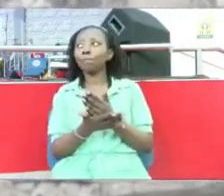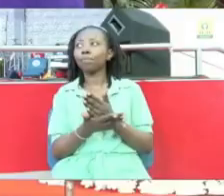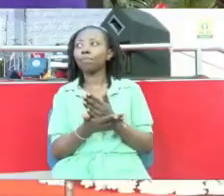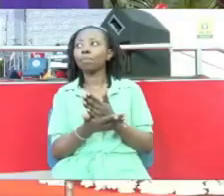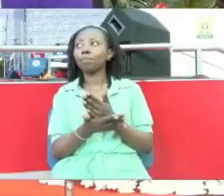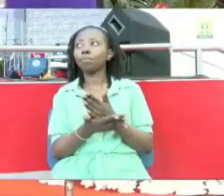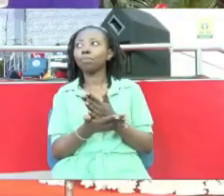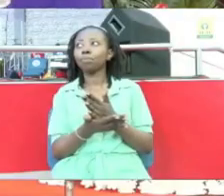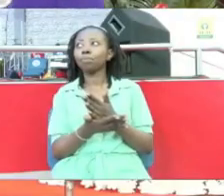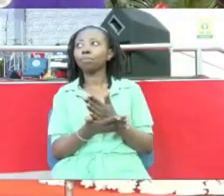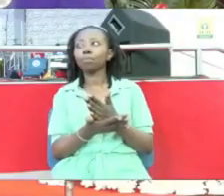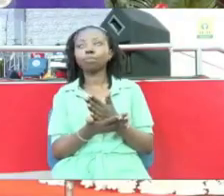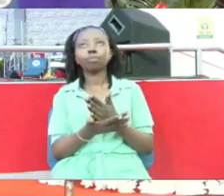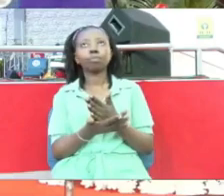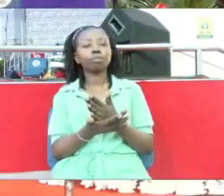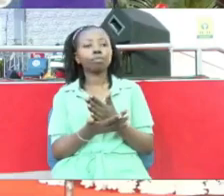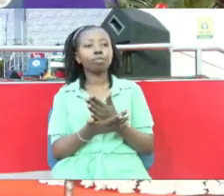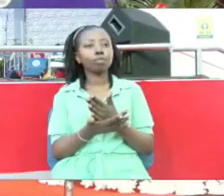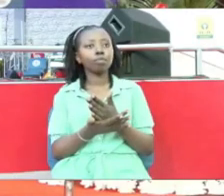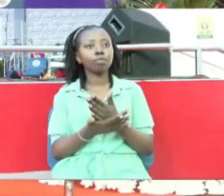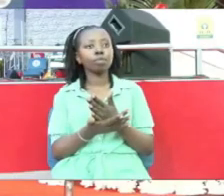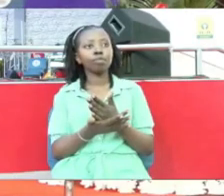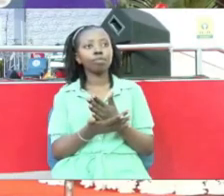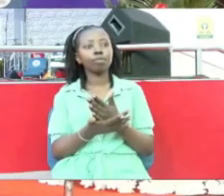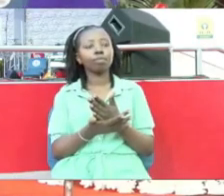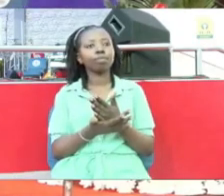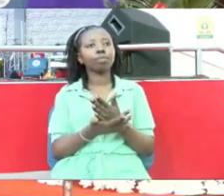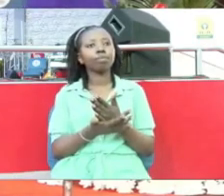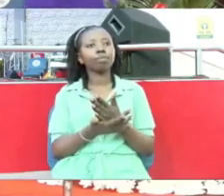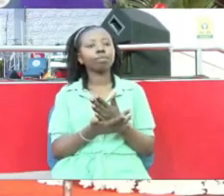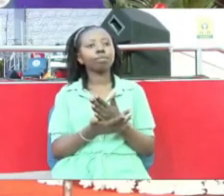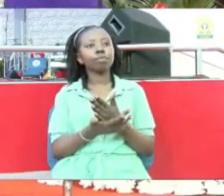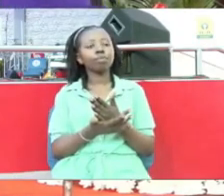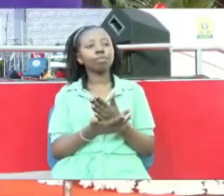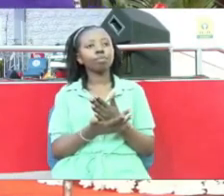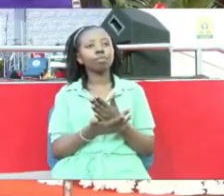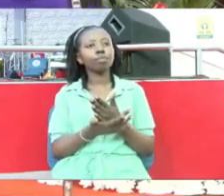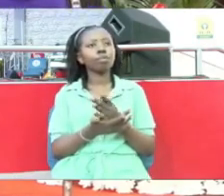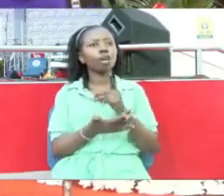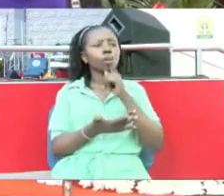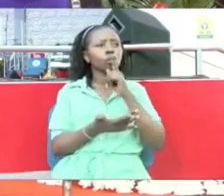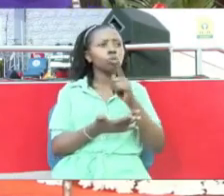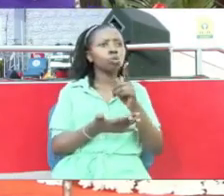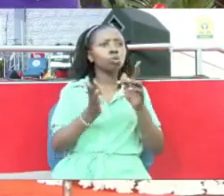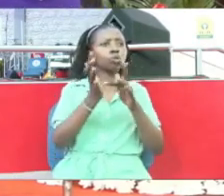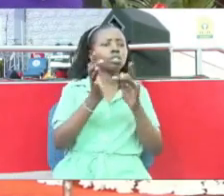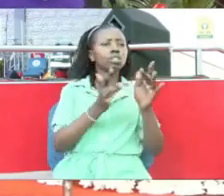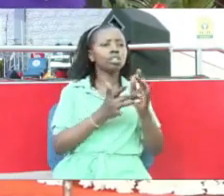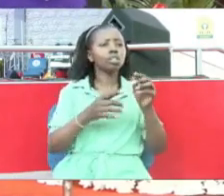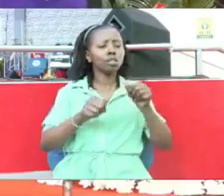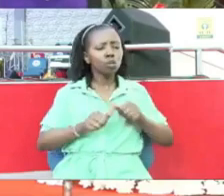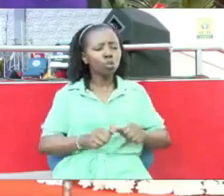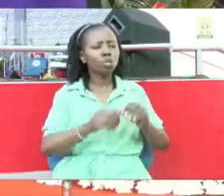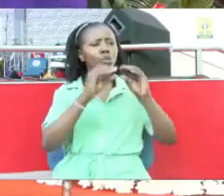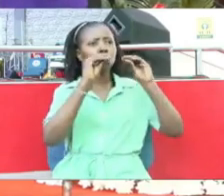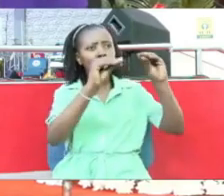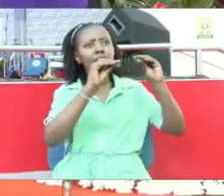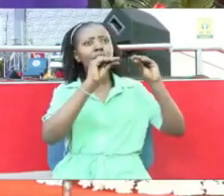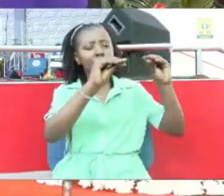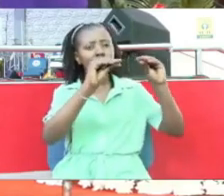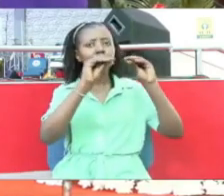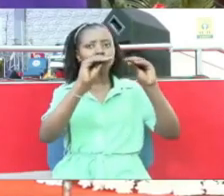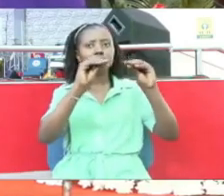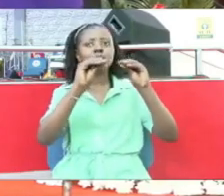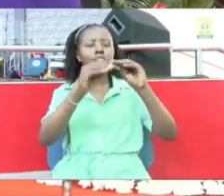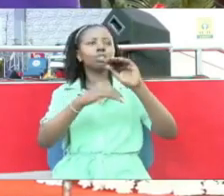lazima kukawa wanawake zaidi ya hao. Na watoto wengi zaidi. So he kept teaching them back and forth, back and forth.